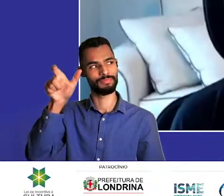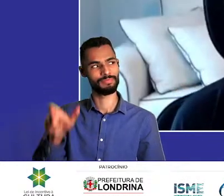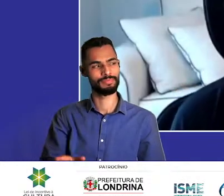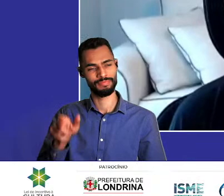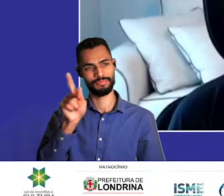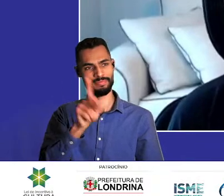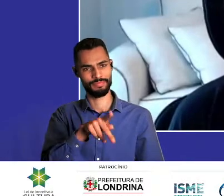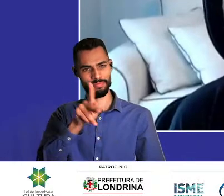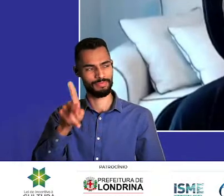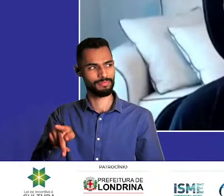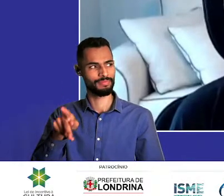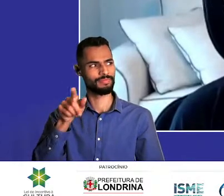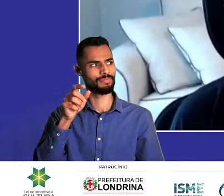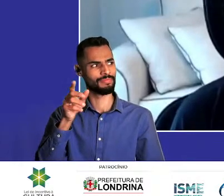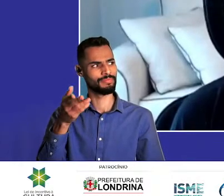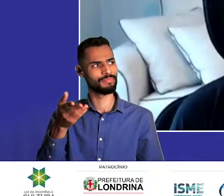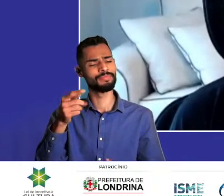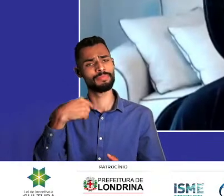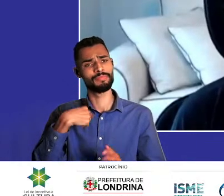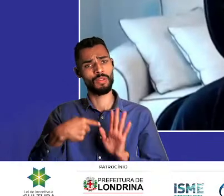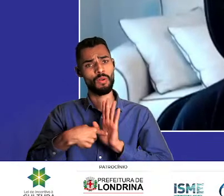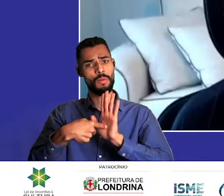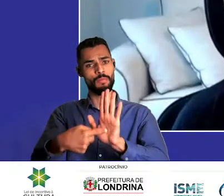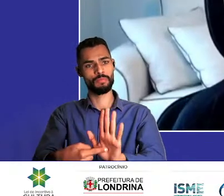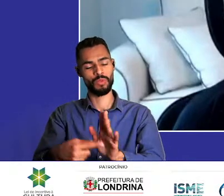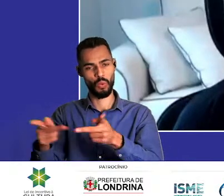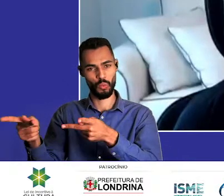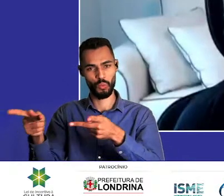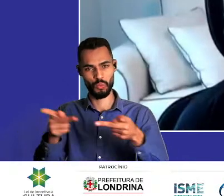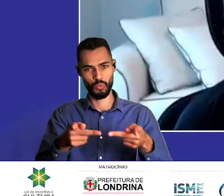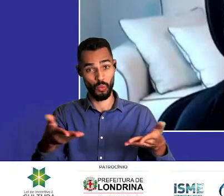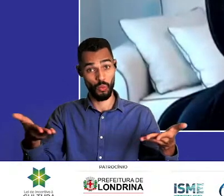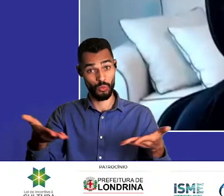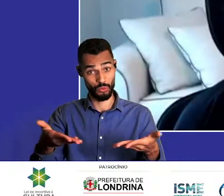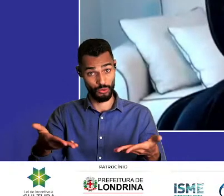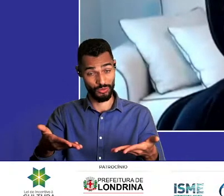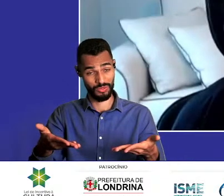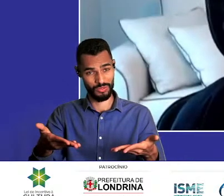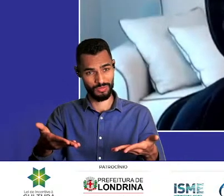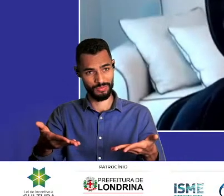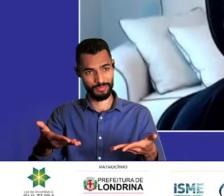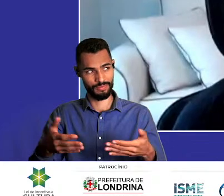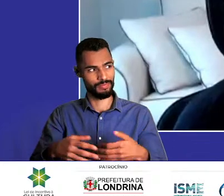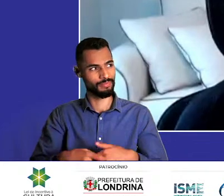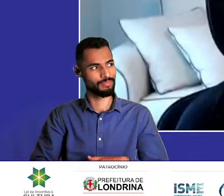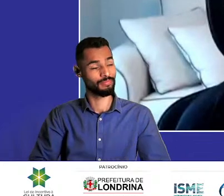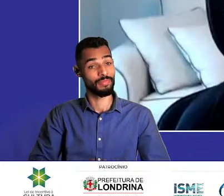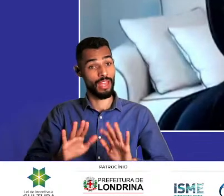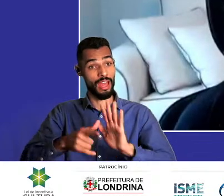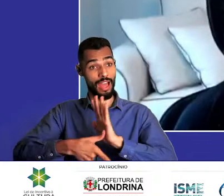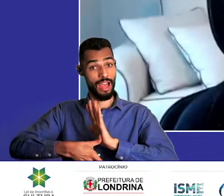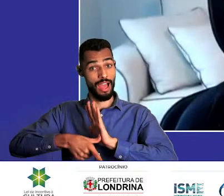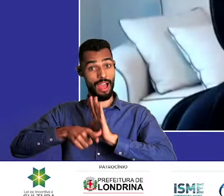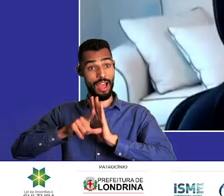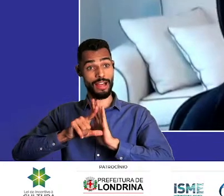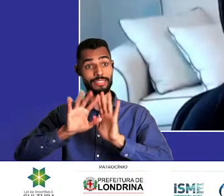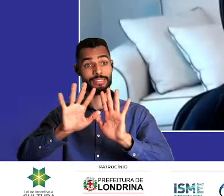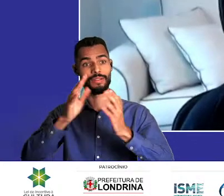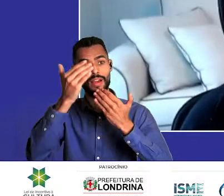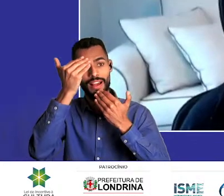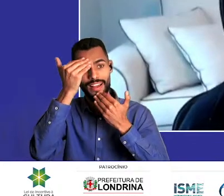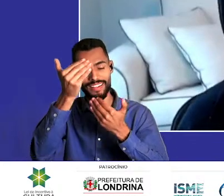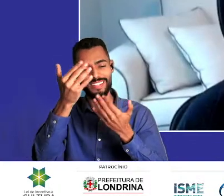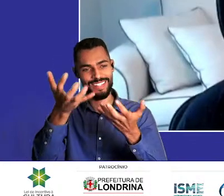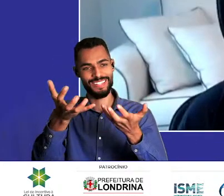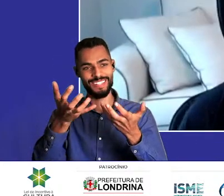today. But before, I would like to thank Dr. Magali Kleber, Dr. Flavio Oliveira, and their